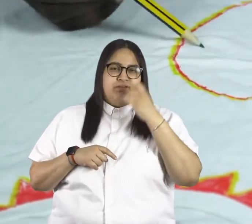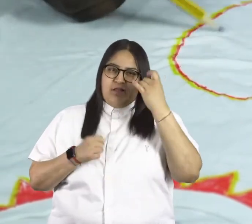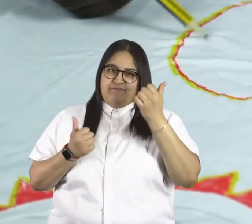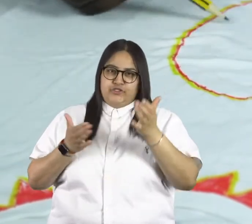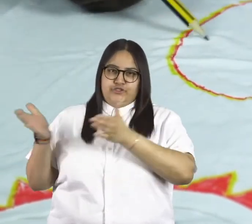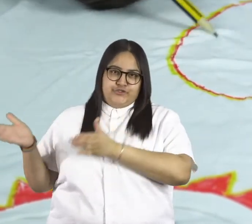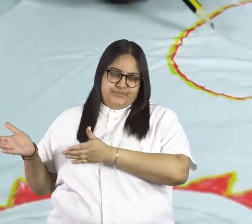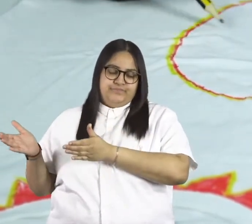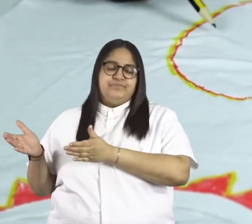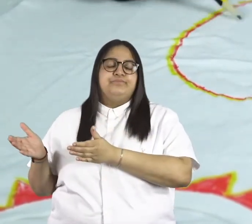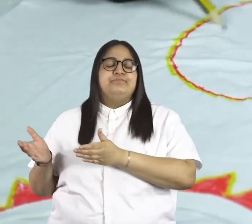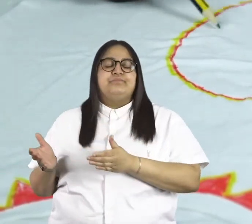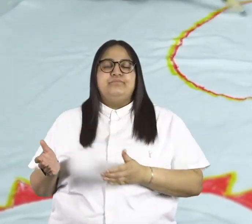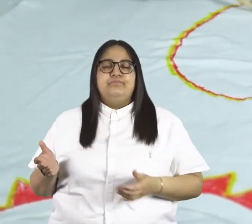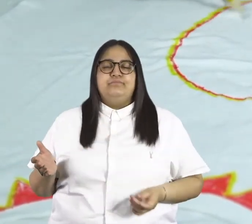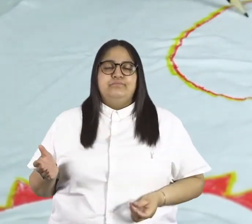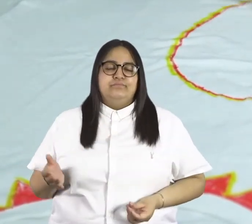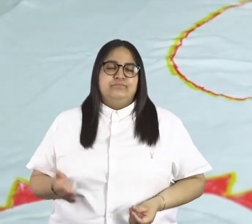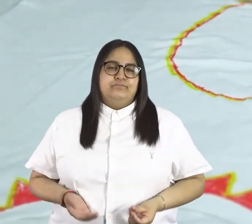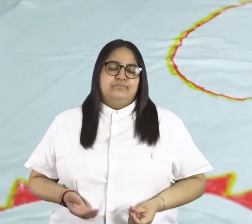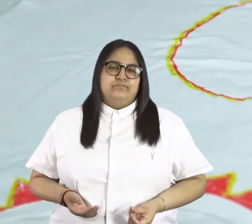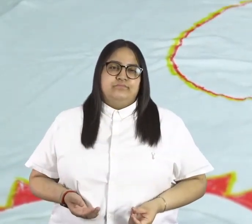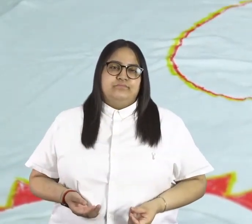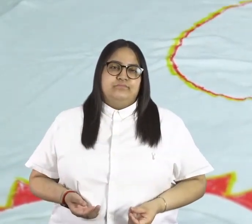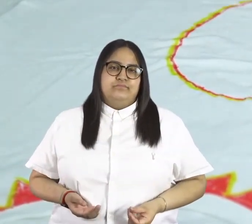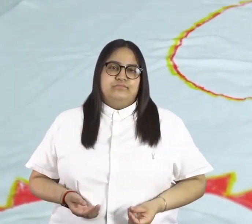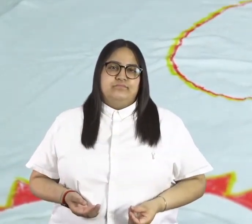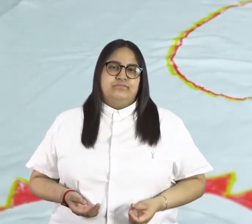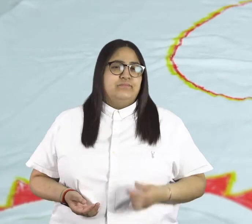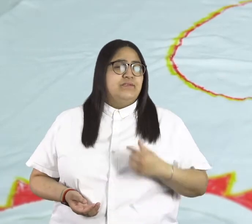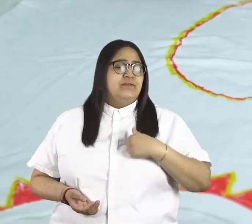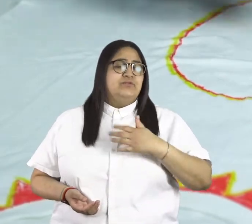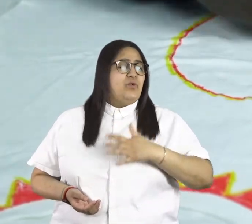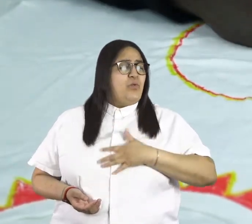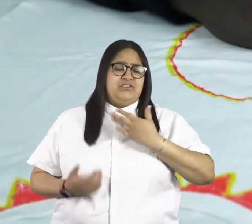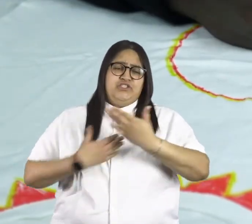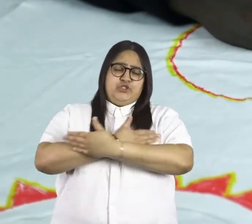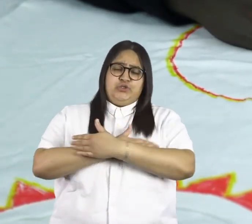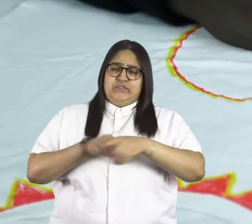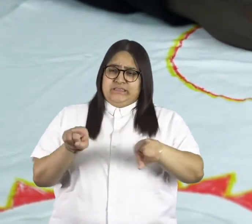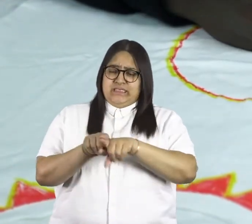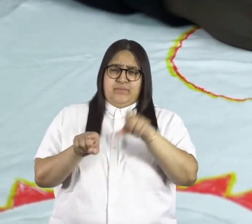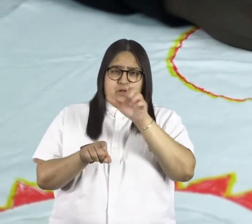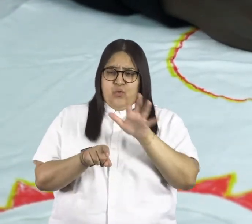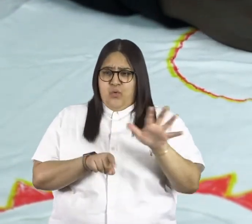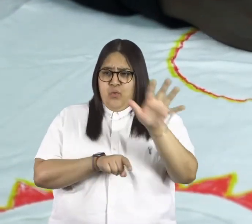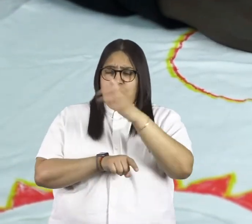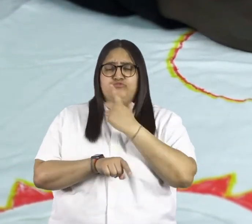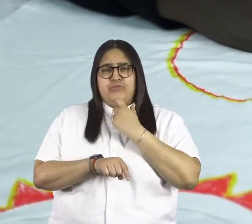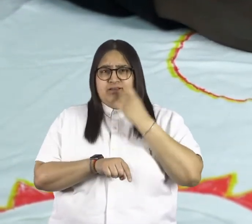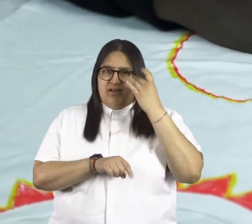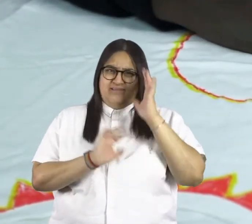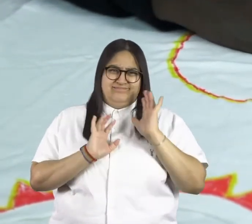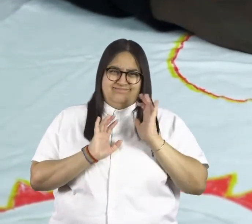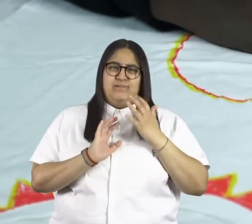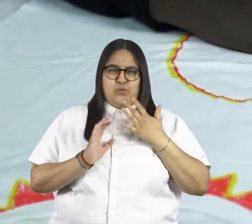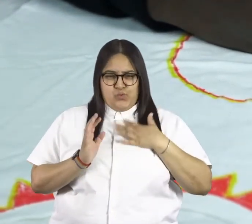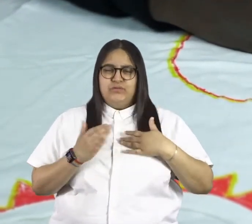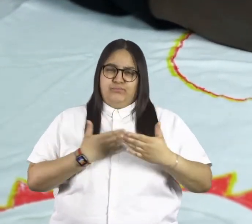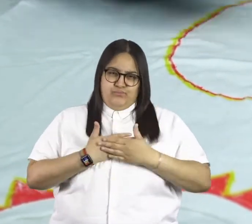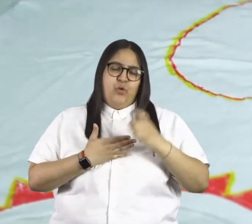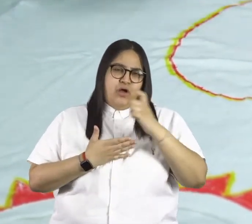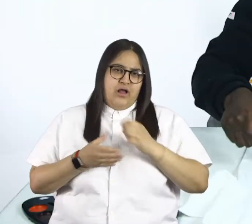because I just don't want the t-shirt just to be red and yellow. You want to make it as colorful as you can.